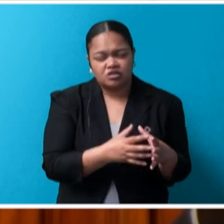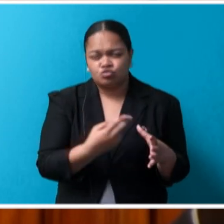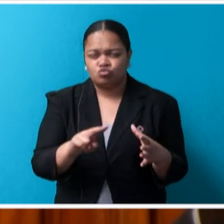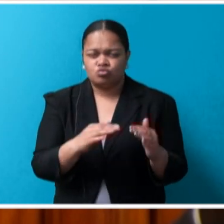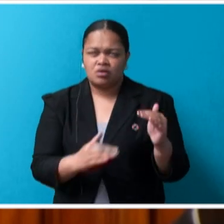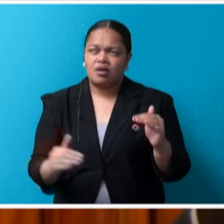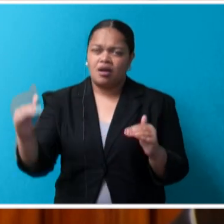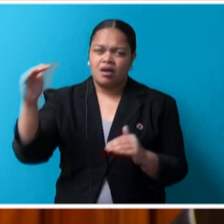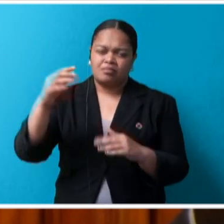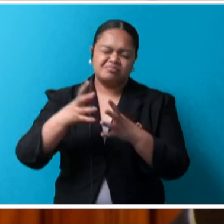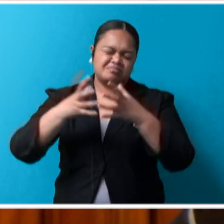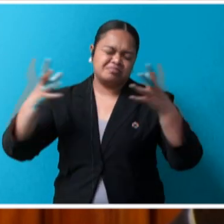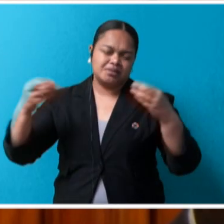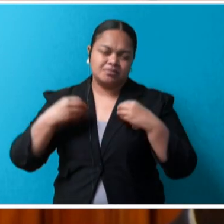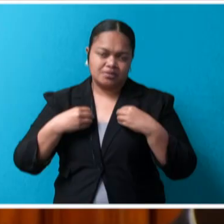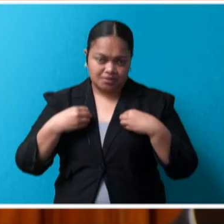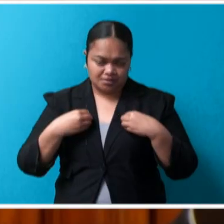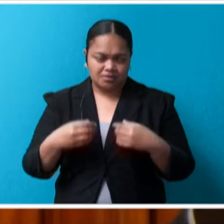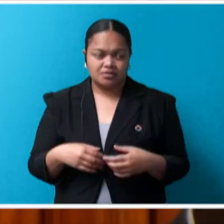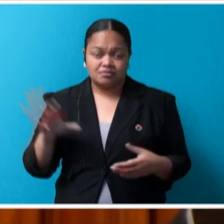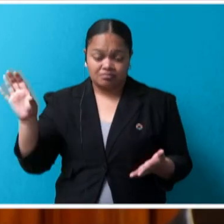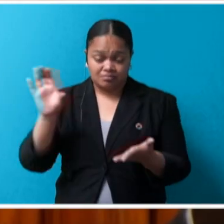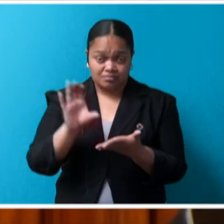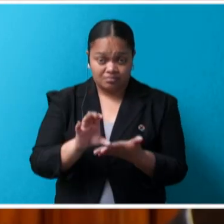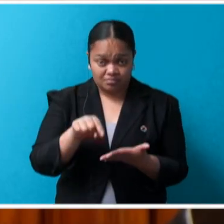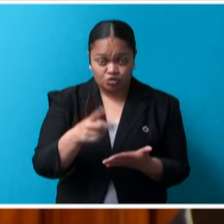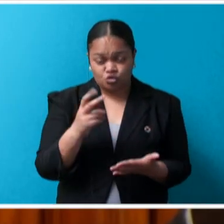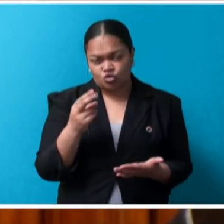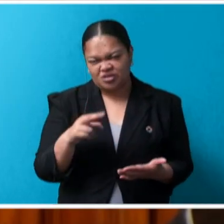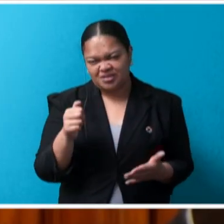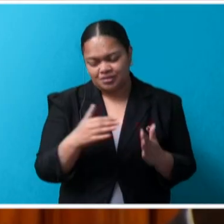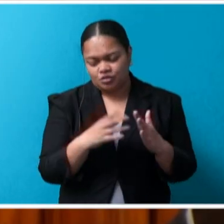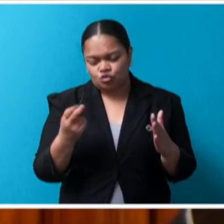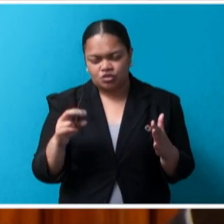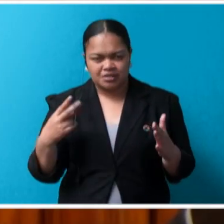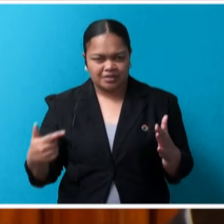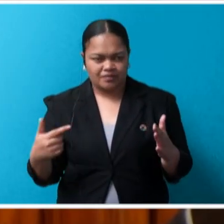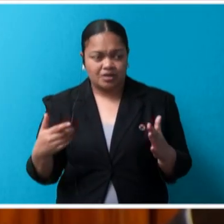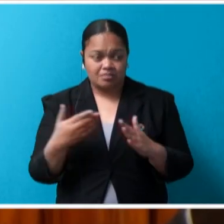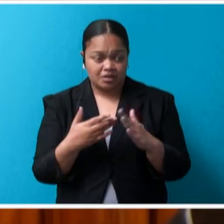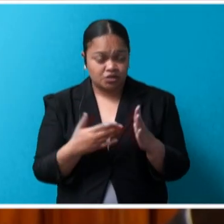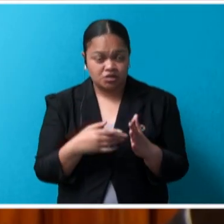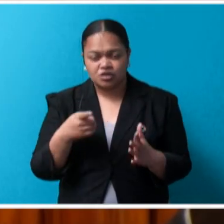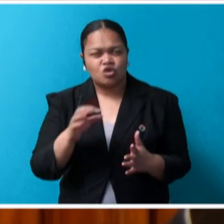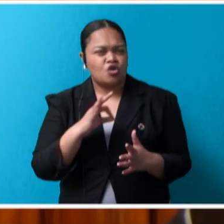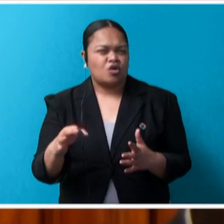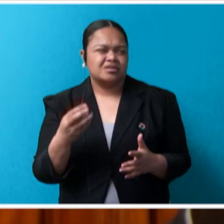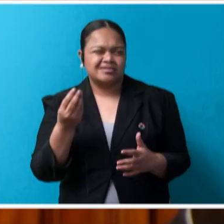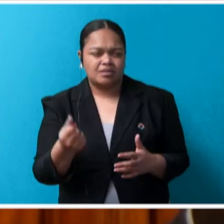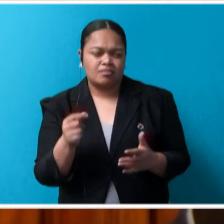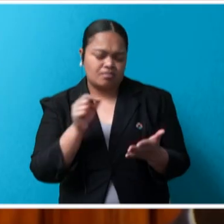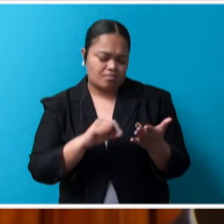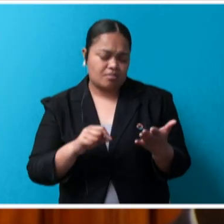27.3 million allocated to this ministry in 2026-27 budget is not merely a sum on a piece of